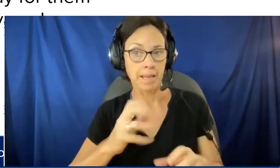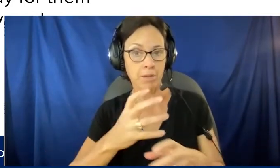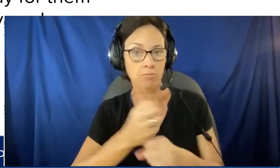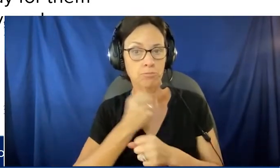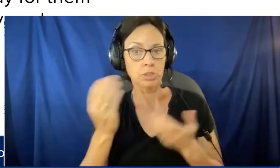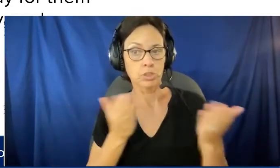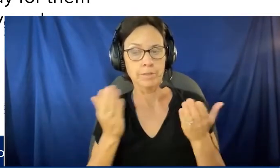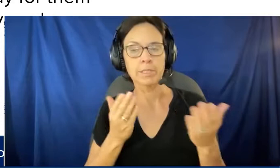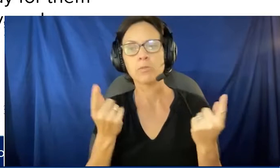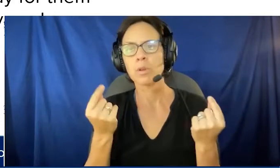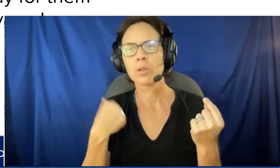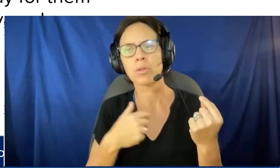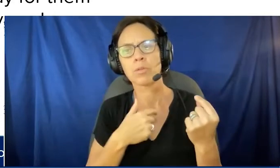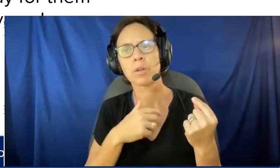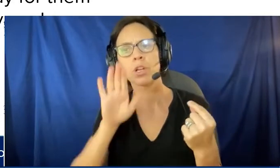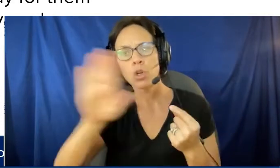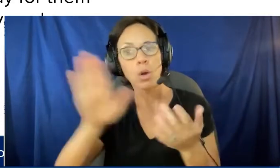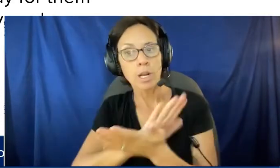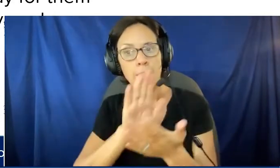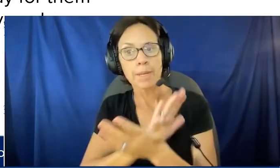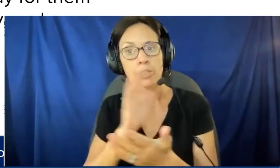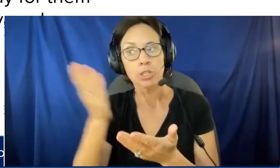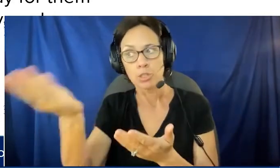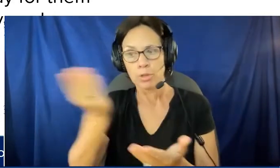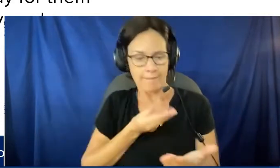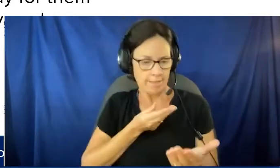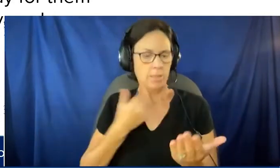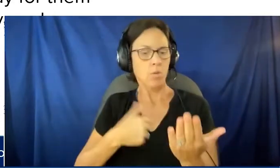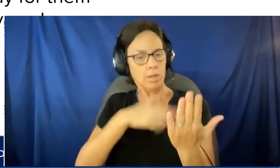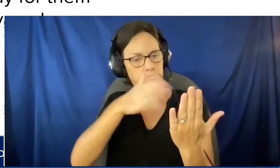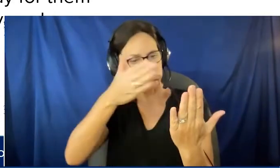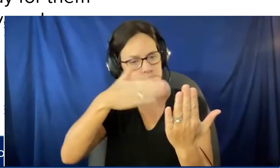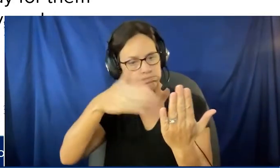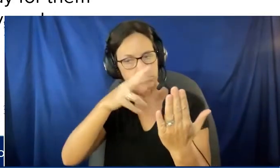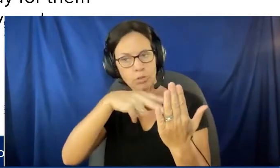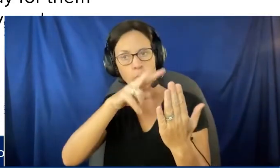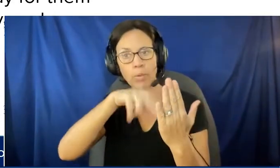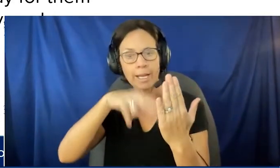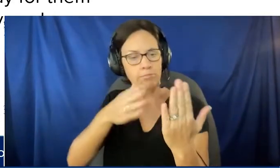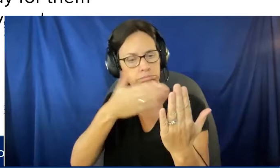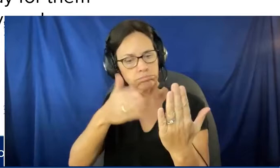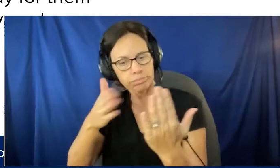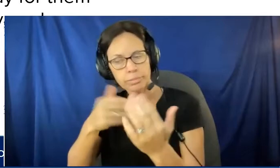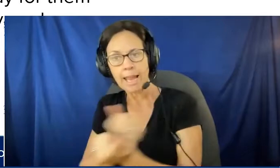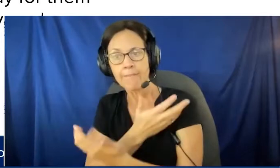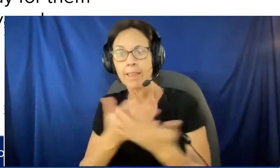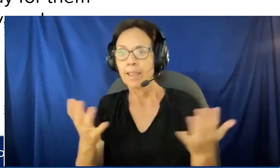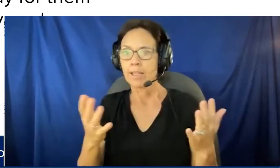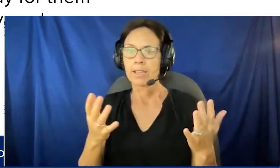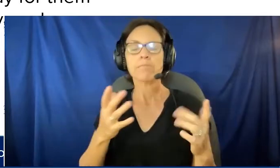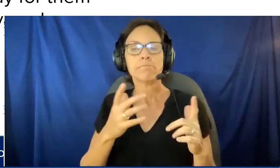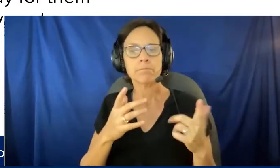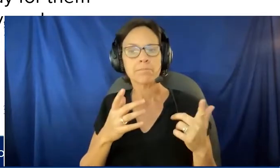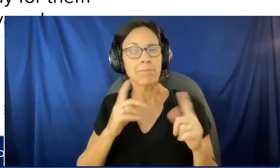that you provide. So if you leave something important out, we won't have all of the information that